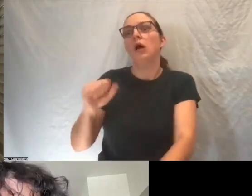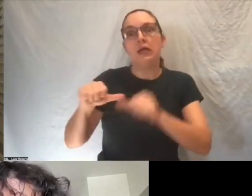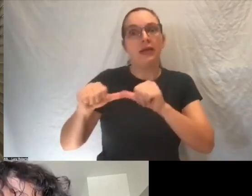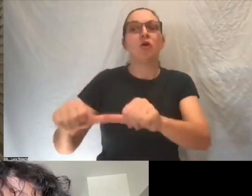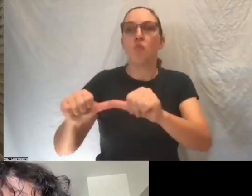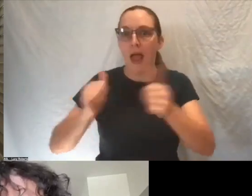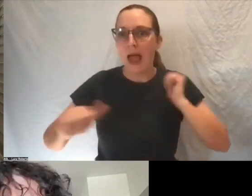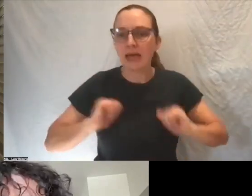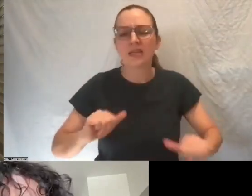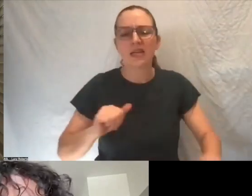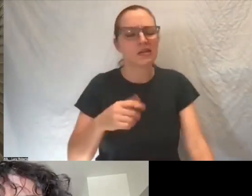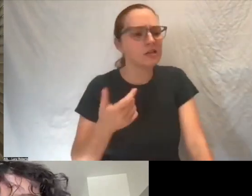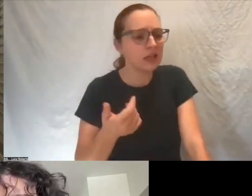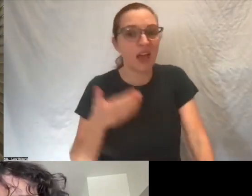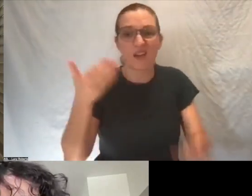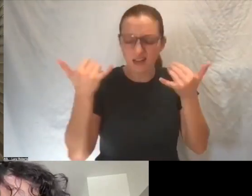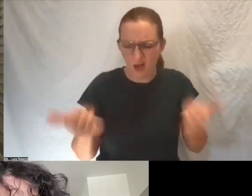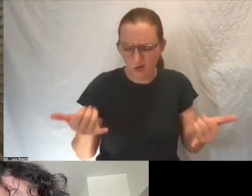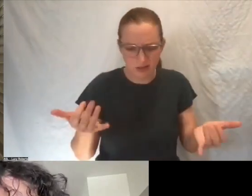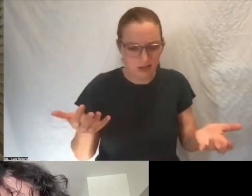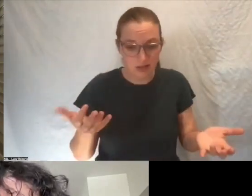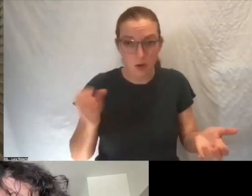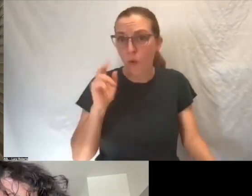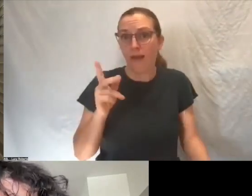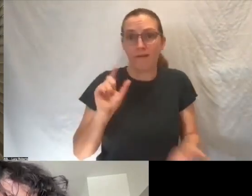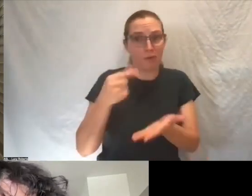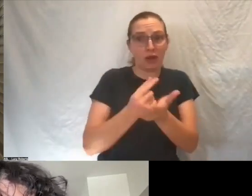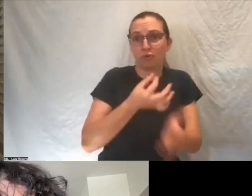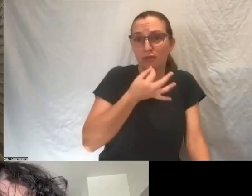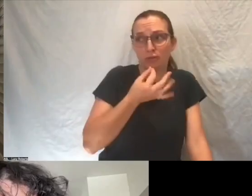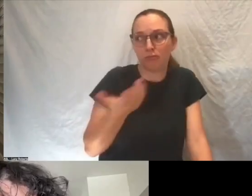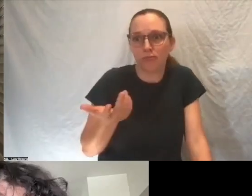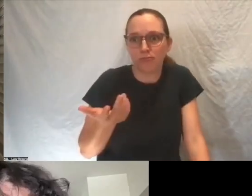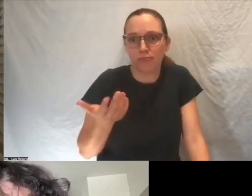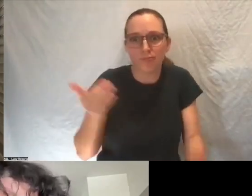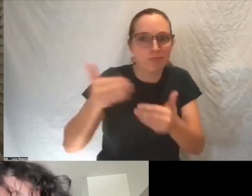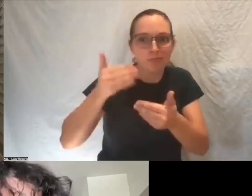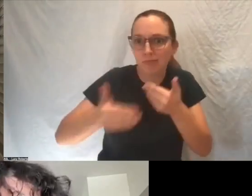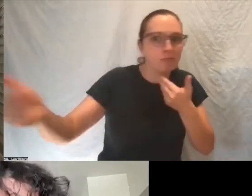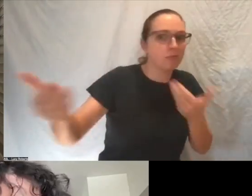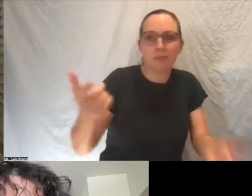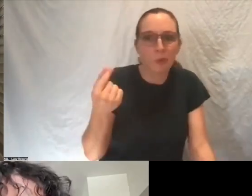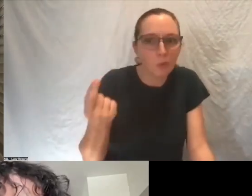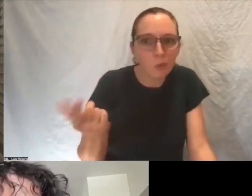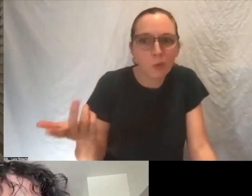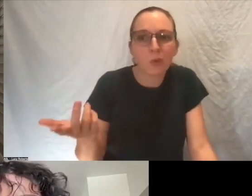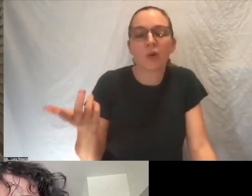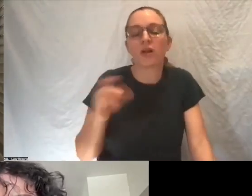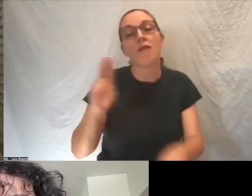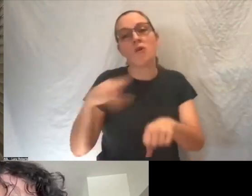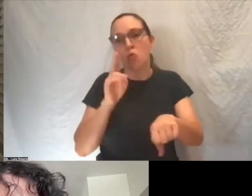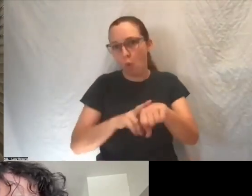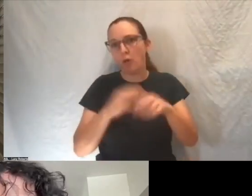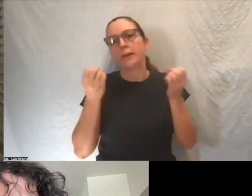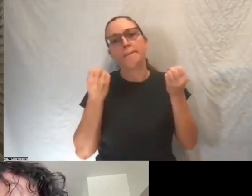the question of, well, you're graduating. What do you want to do for the rest of your life? And of course, a lot